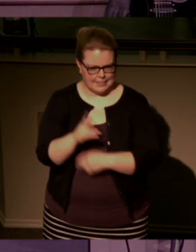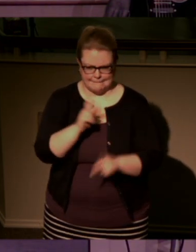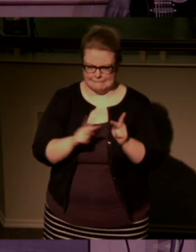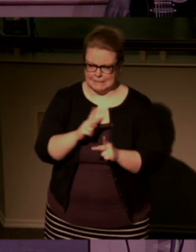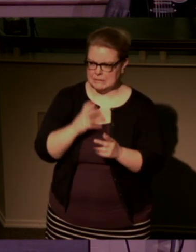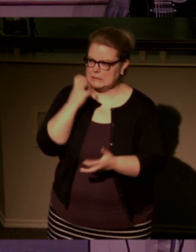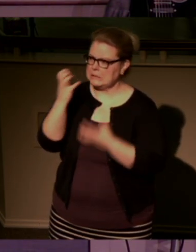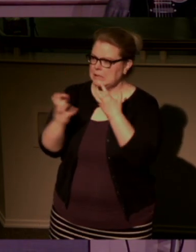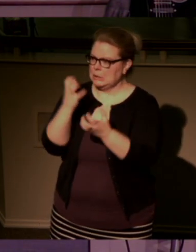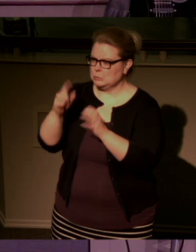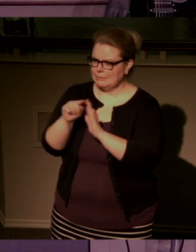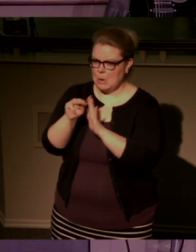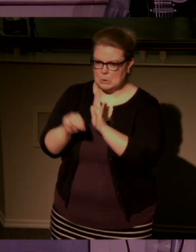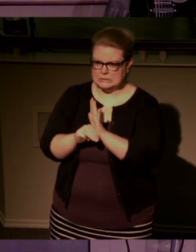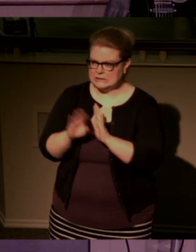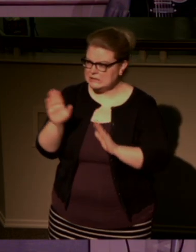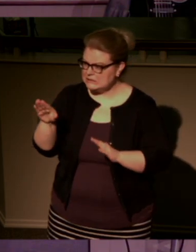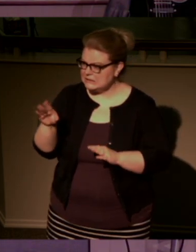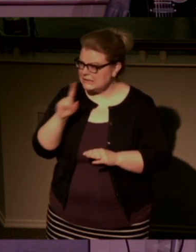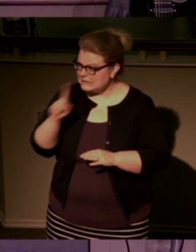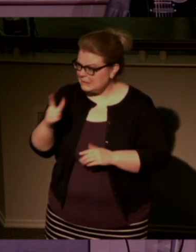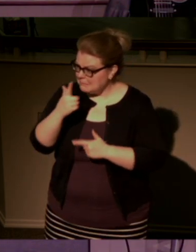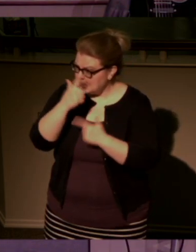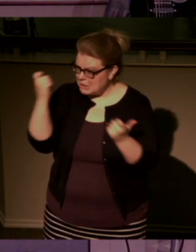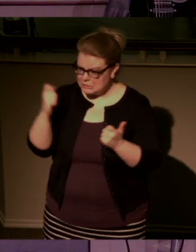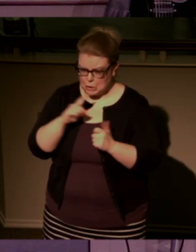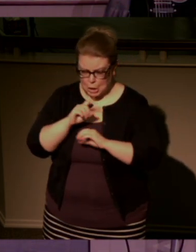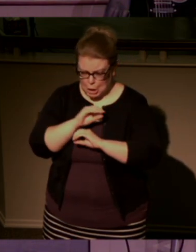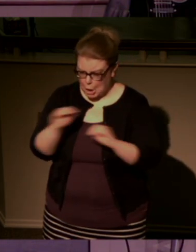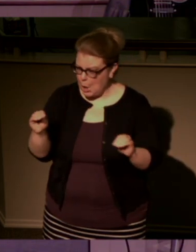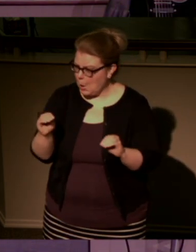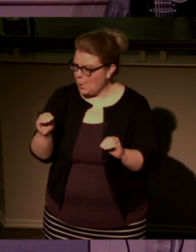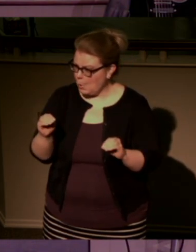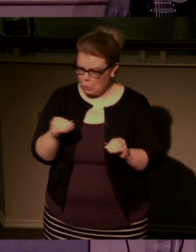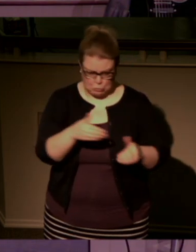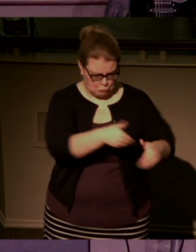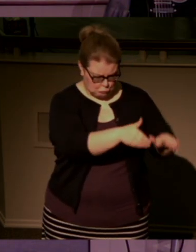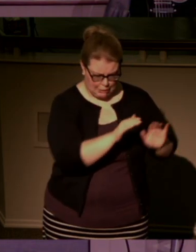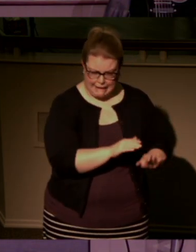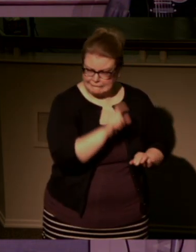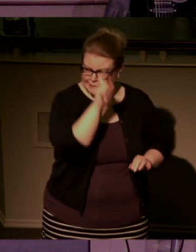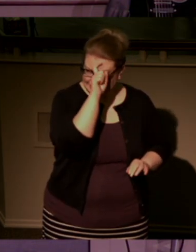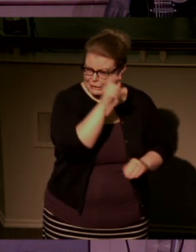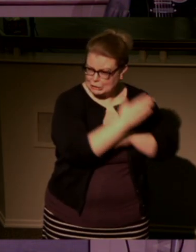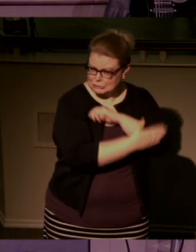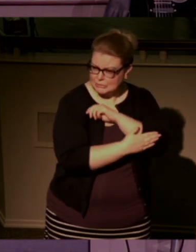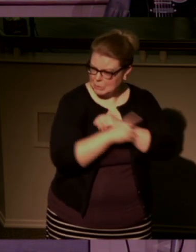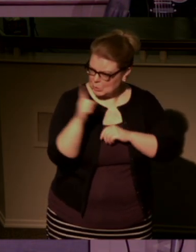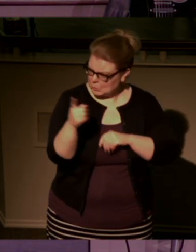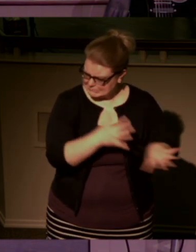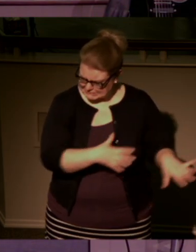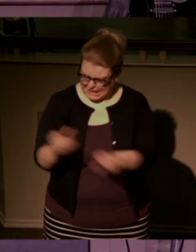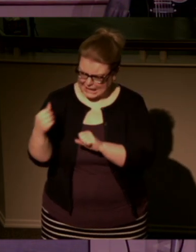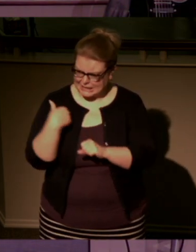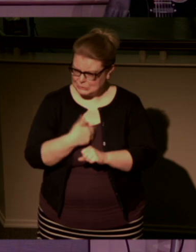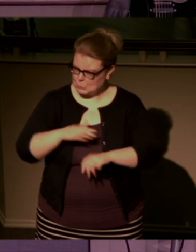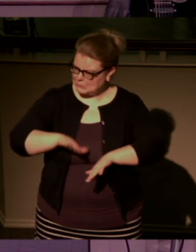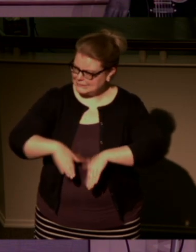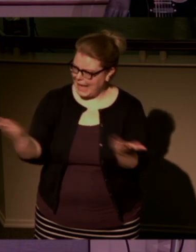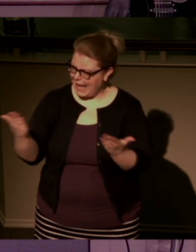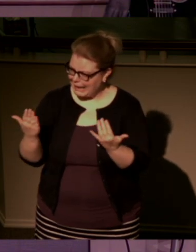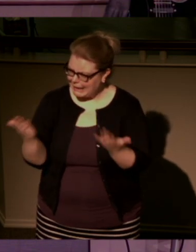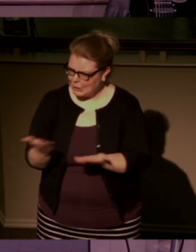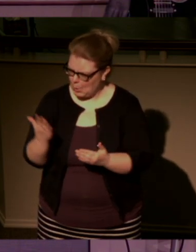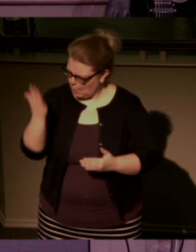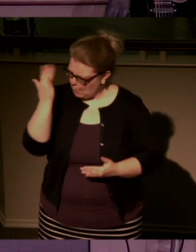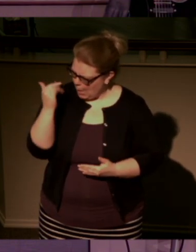11, is it because there are no graves in Egypt that you have taken us away to die in the wilderness? What have you